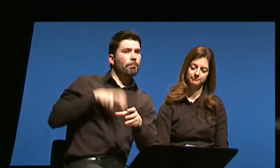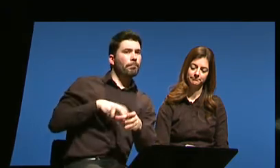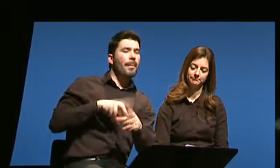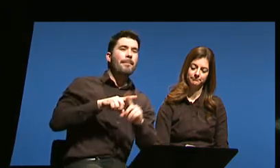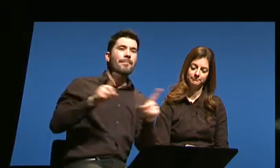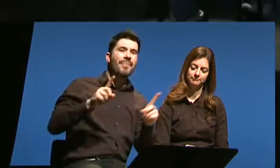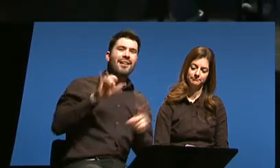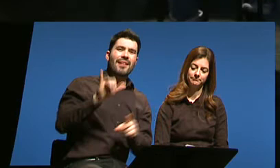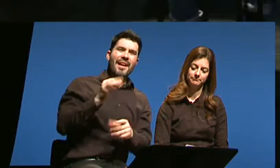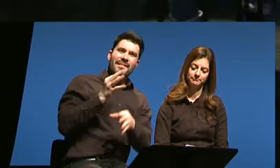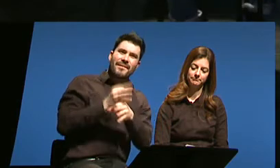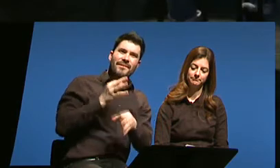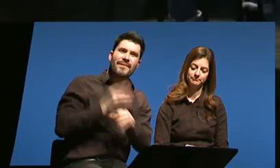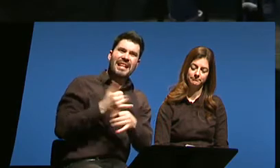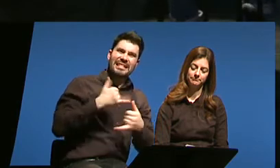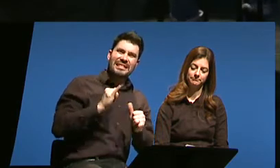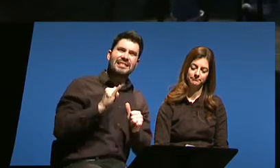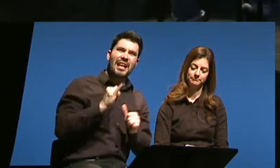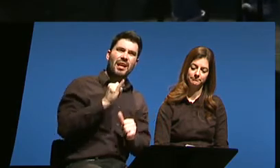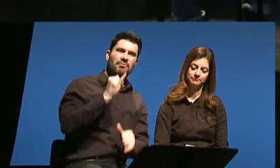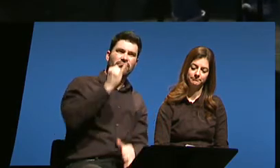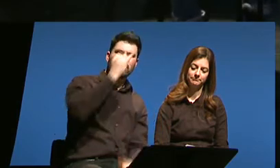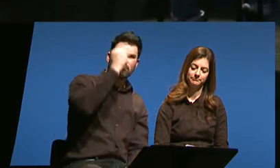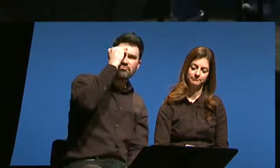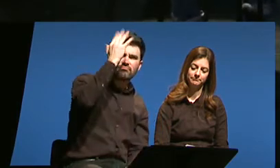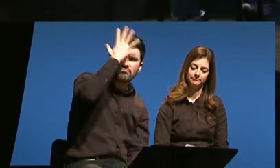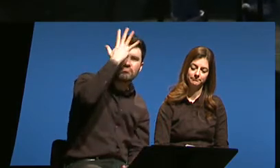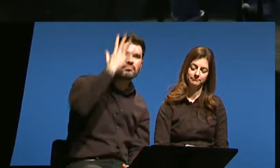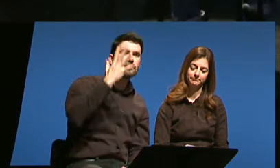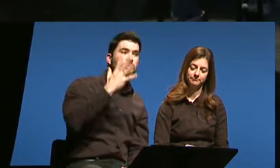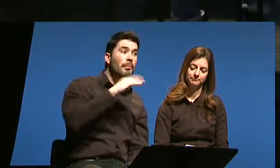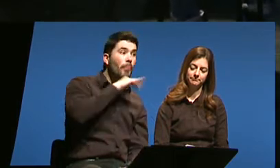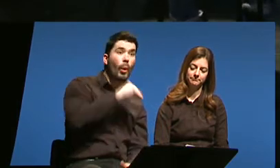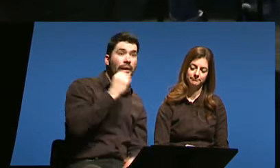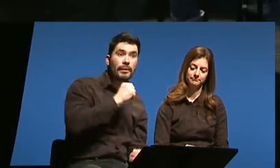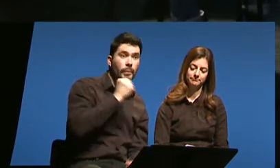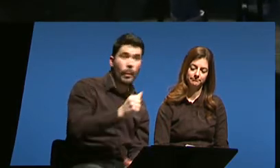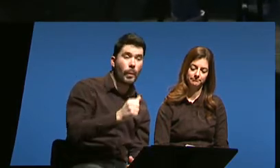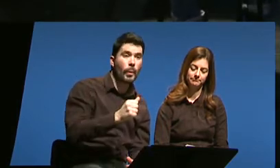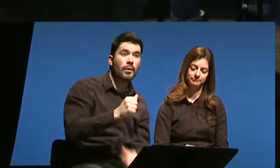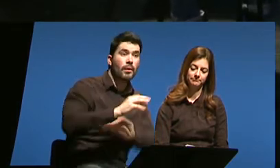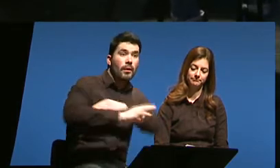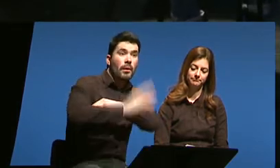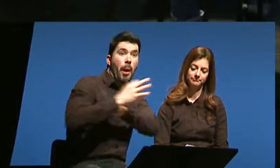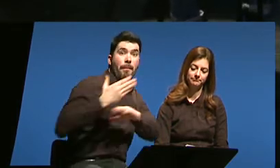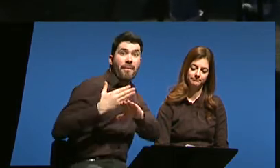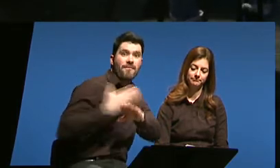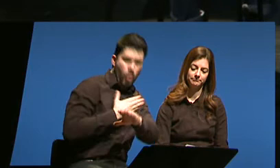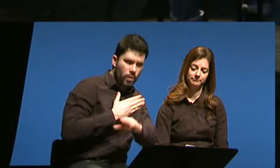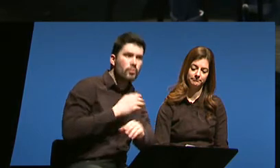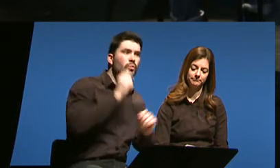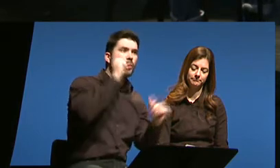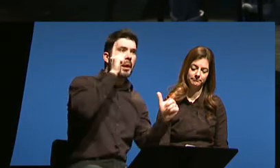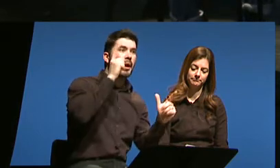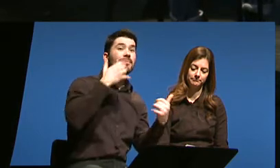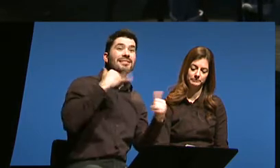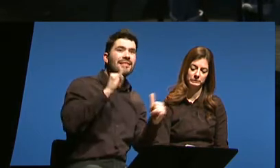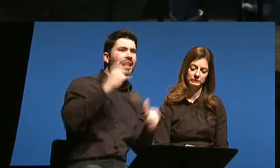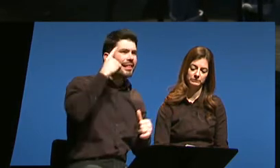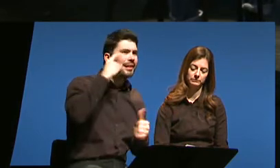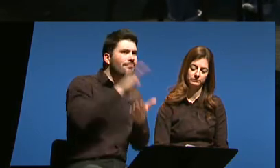to me. I still don't eat pork. I still wake up before the sun rises. I still believe in kindness.